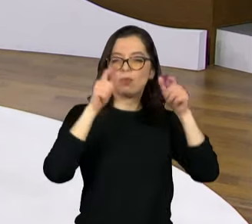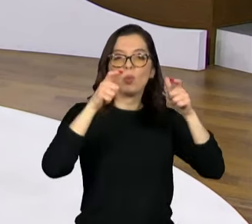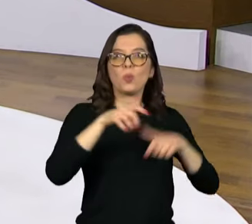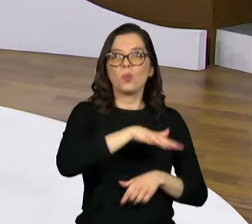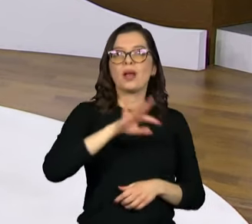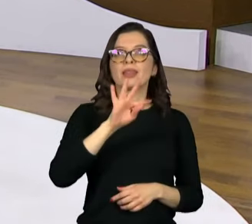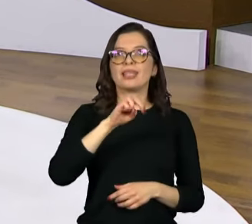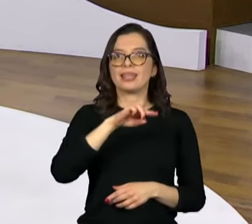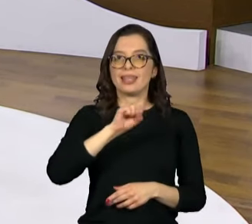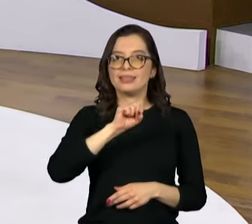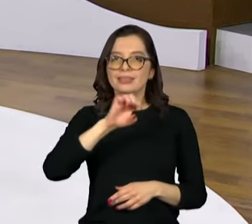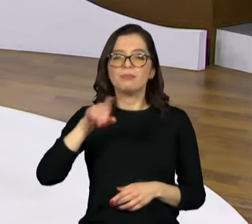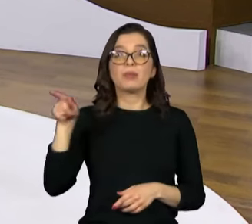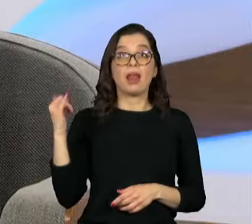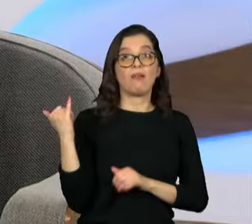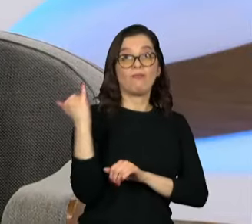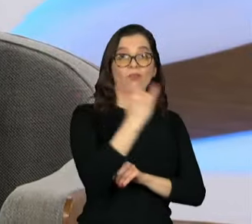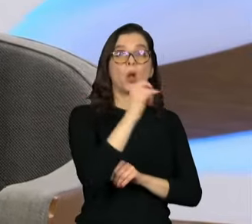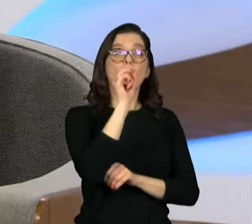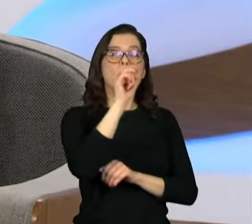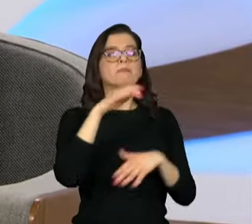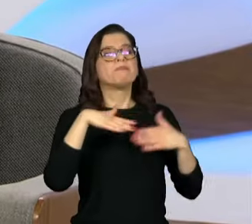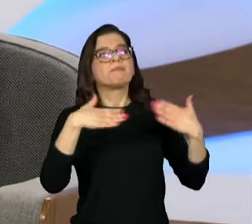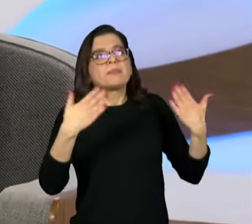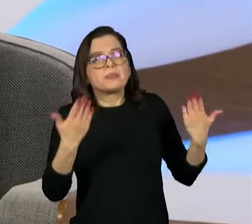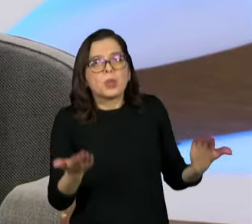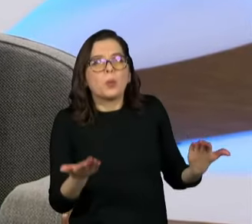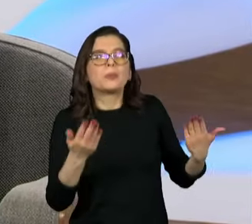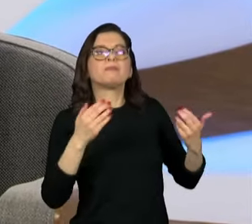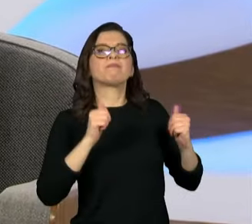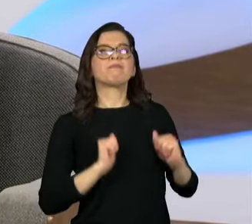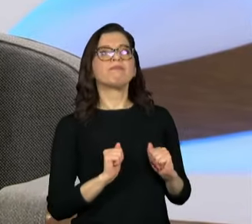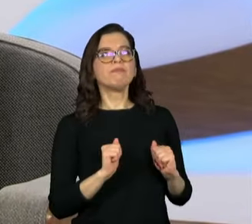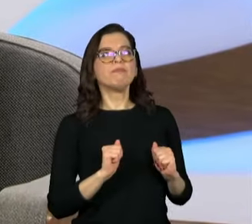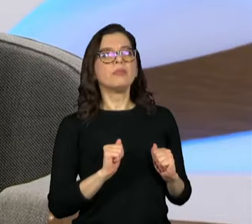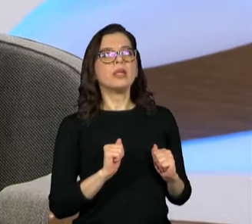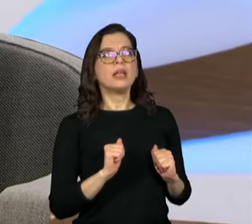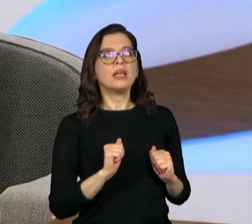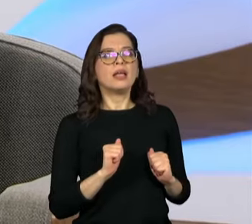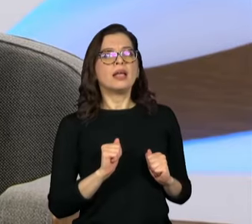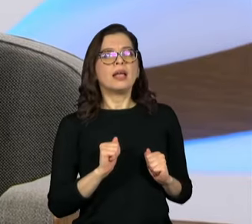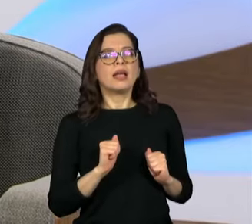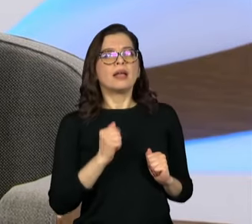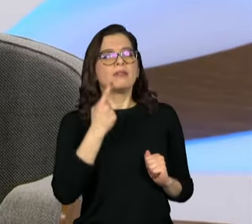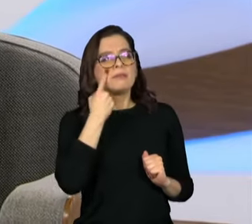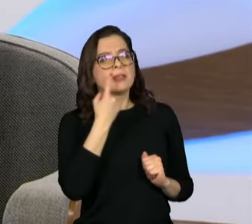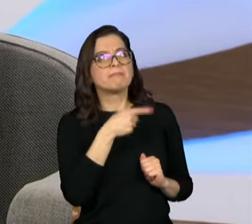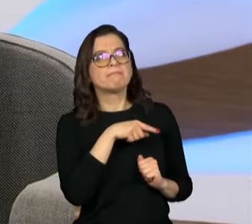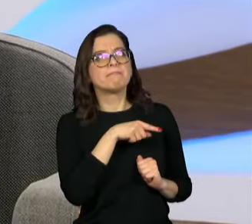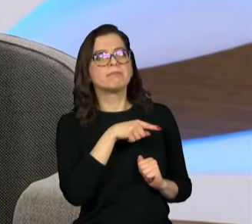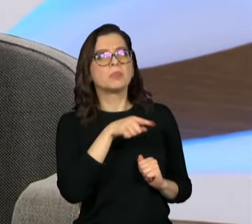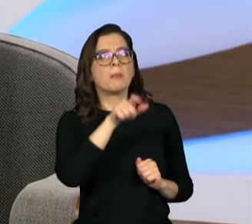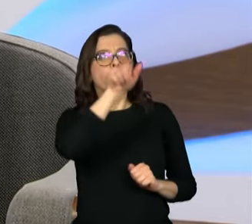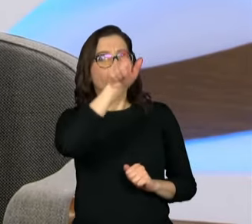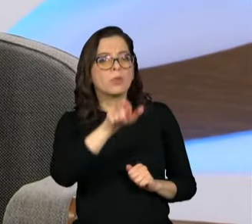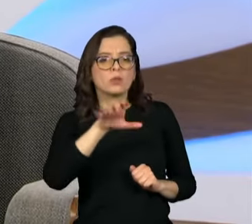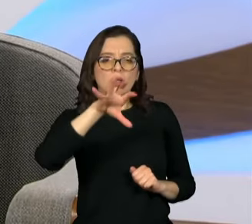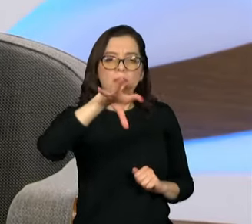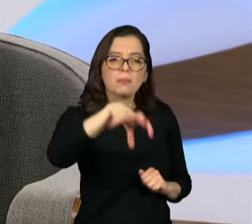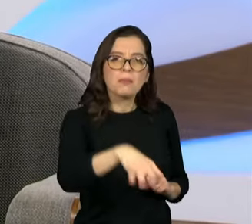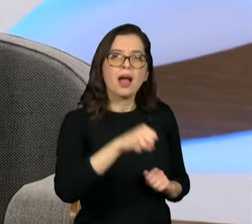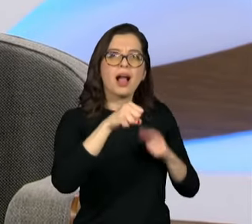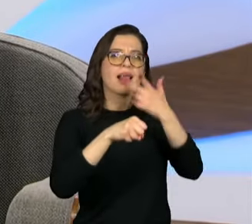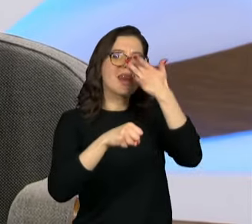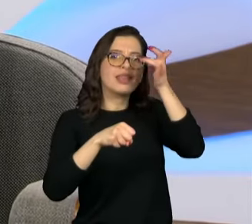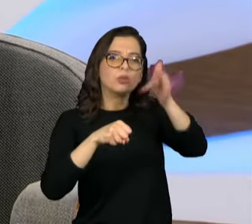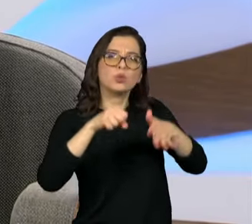Tennessee. And what he told them was this. He says that in the final analysis, the person who picks up